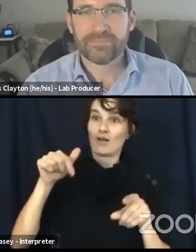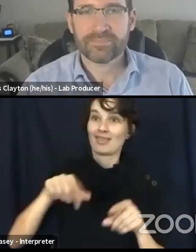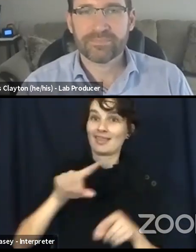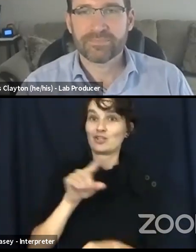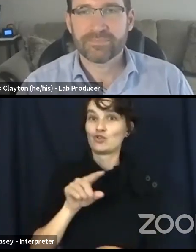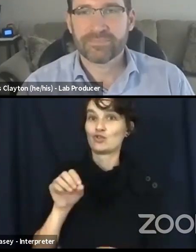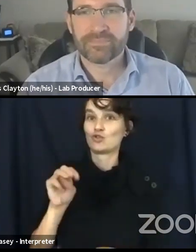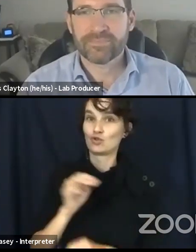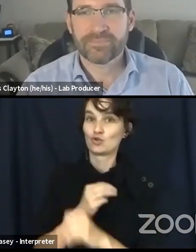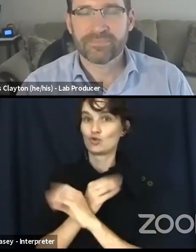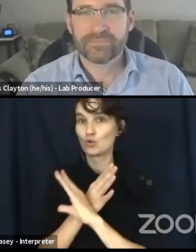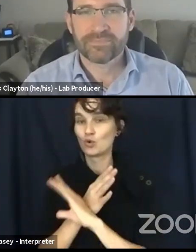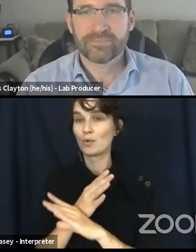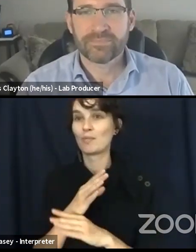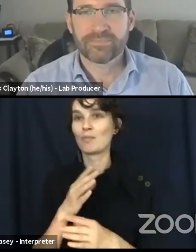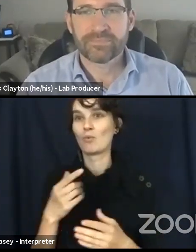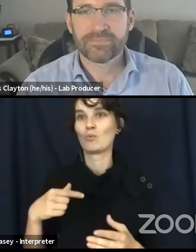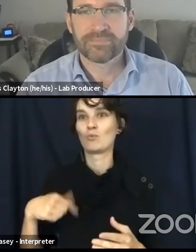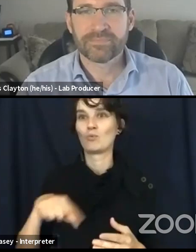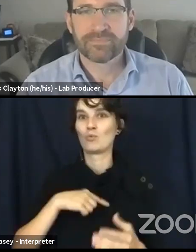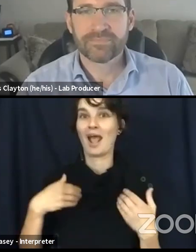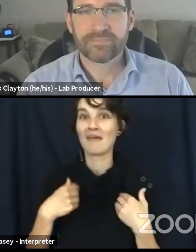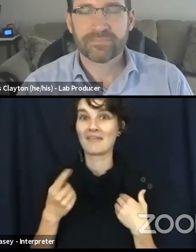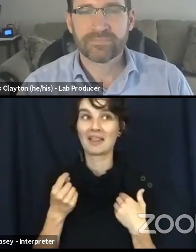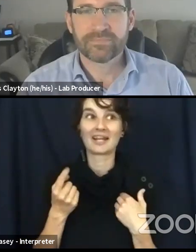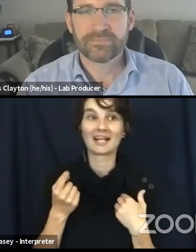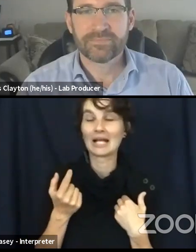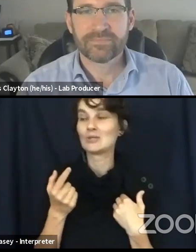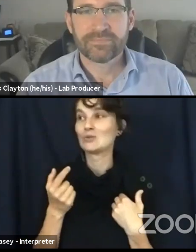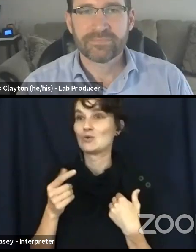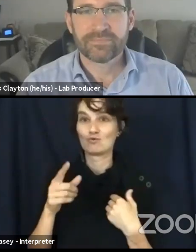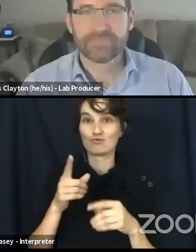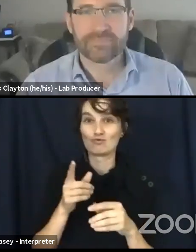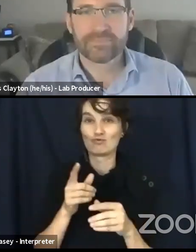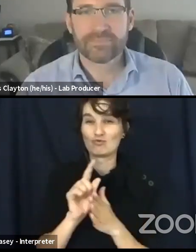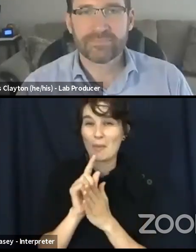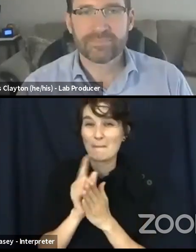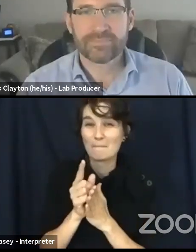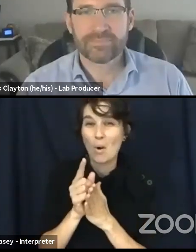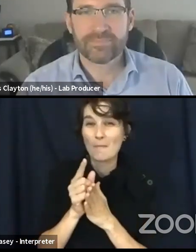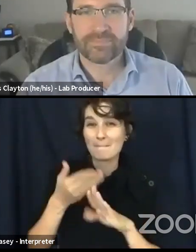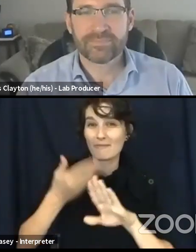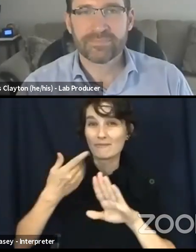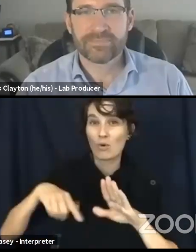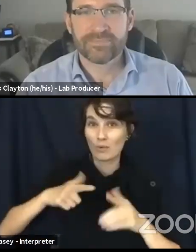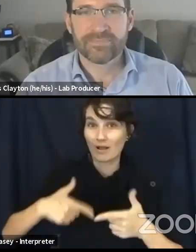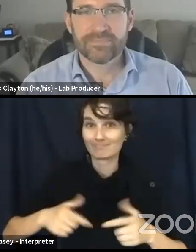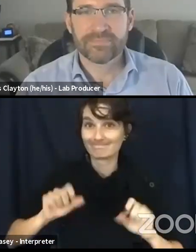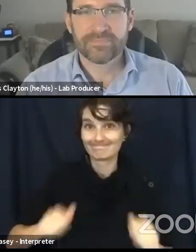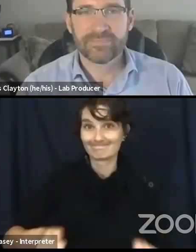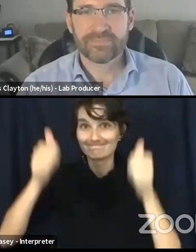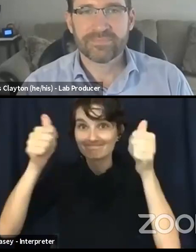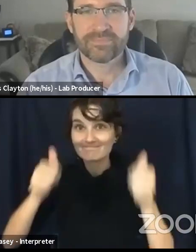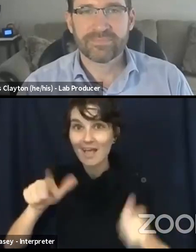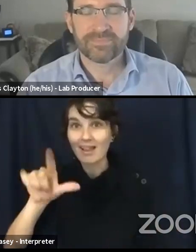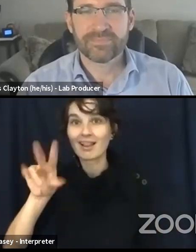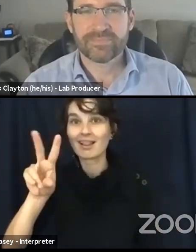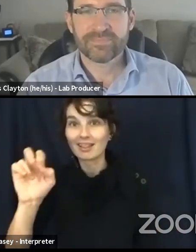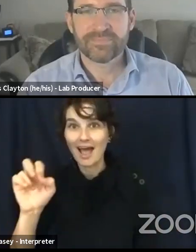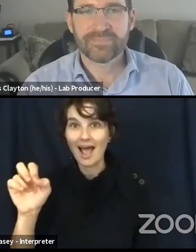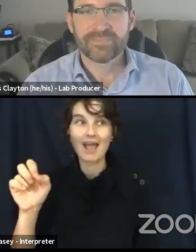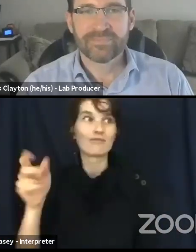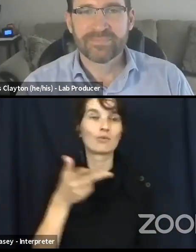have that little heat of the moment before we go live. And there are all these little, you know, the HowlRound producer and the other lab producer